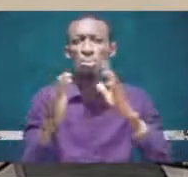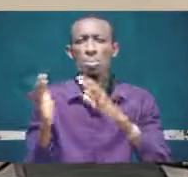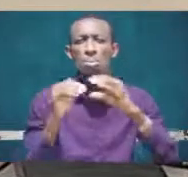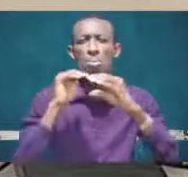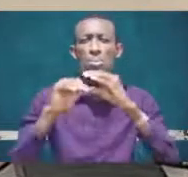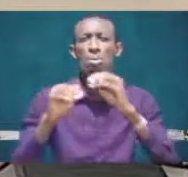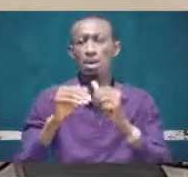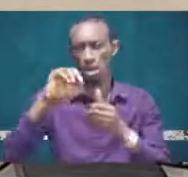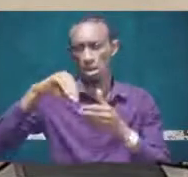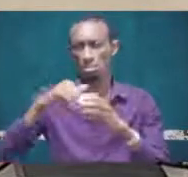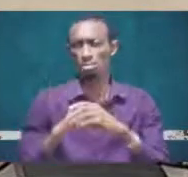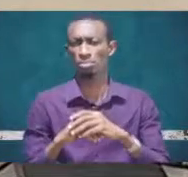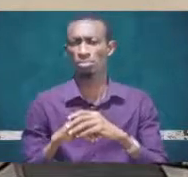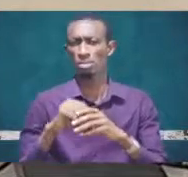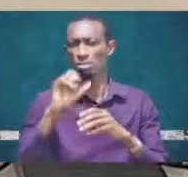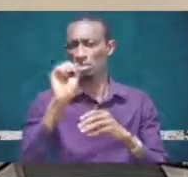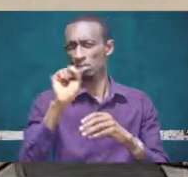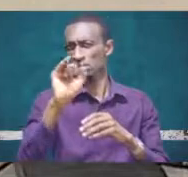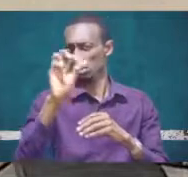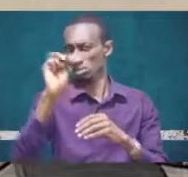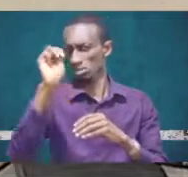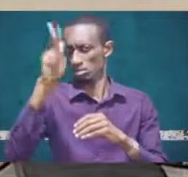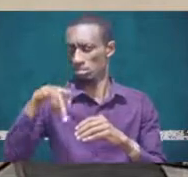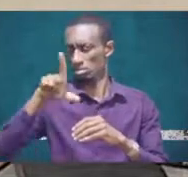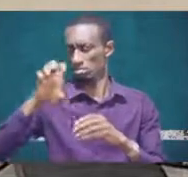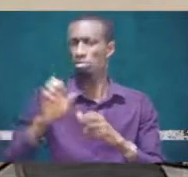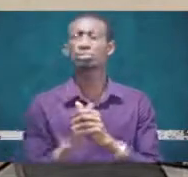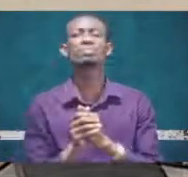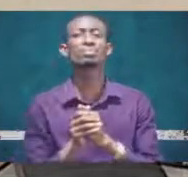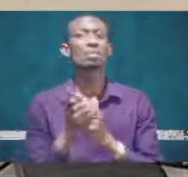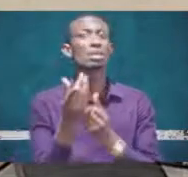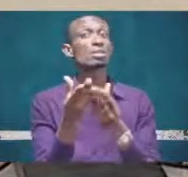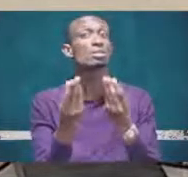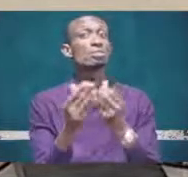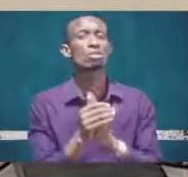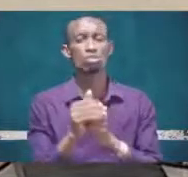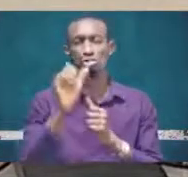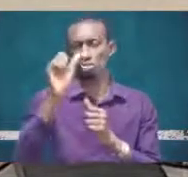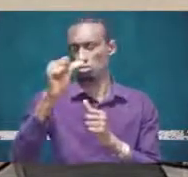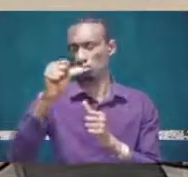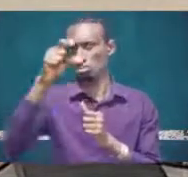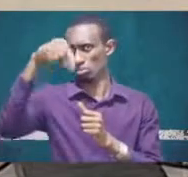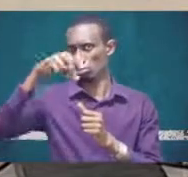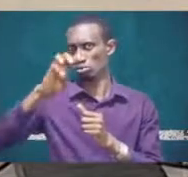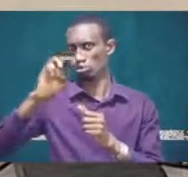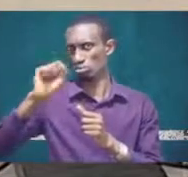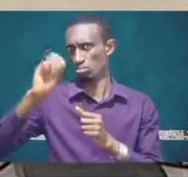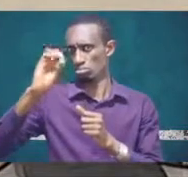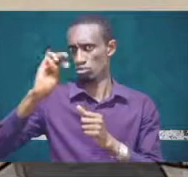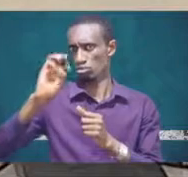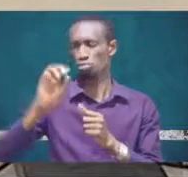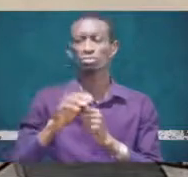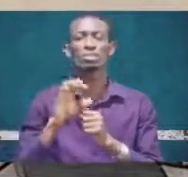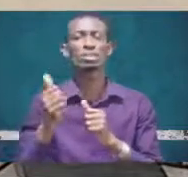squamous epithelium. Then we have these cells in the kidney tubules. Remember, kidneys have what